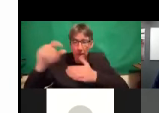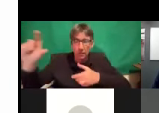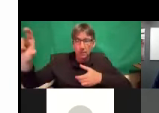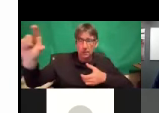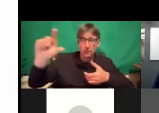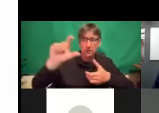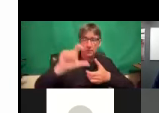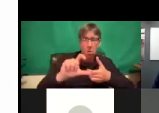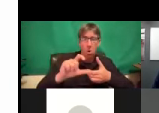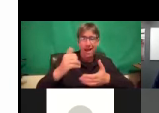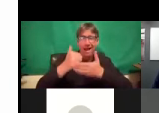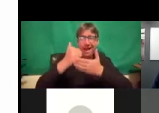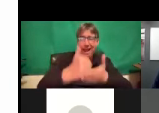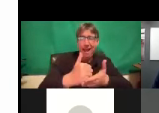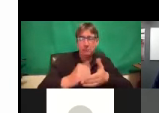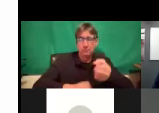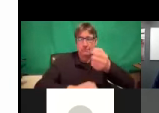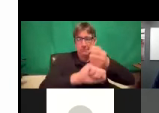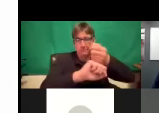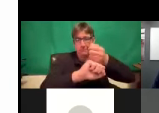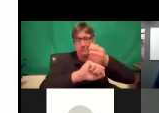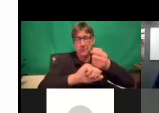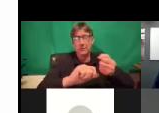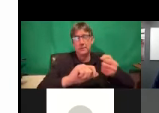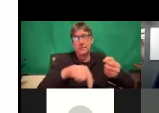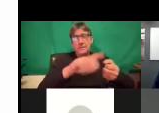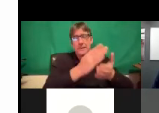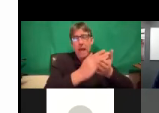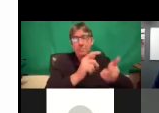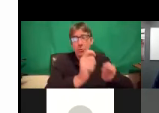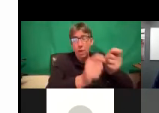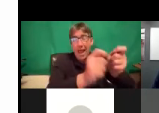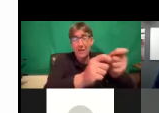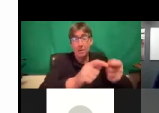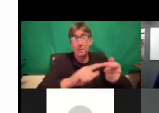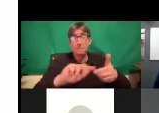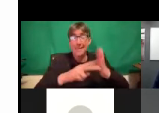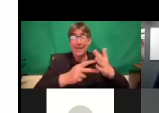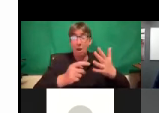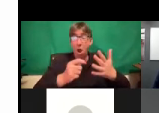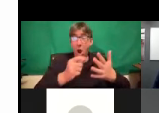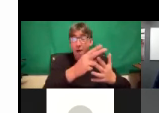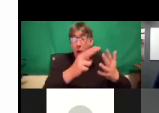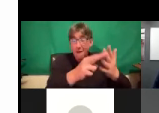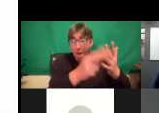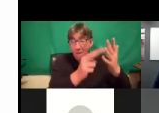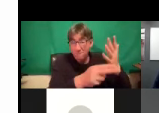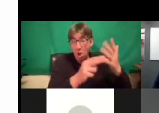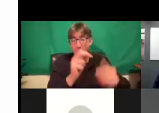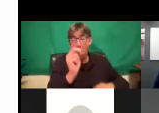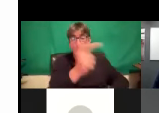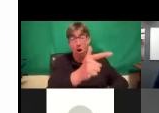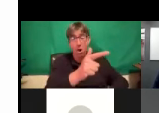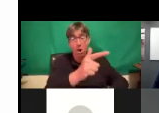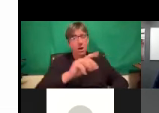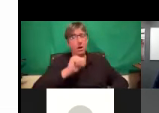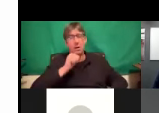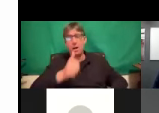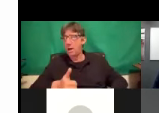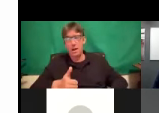December. Specifically, we are not implementing all of the bus changes, and we are restoring some of the late